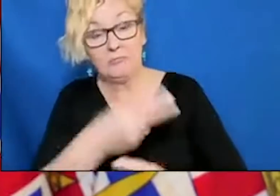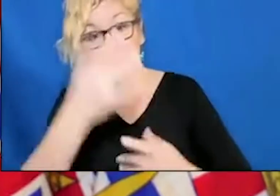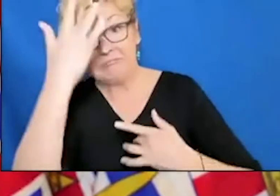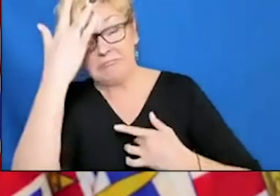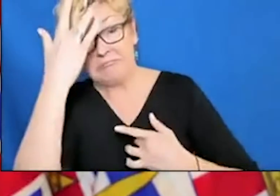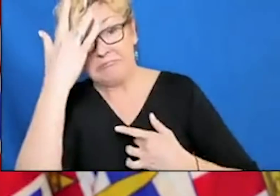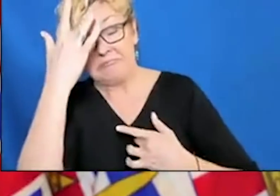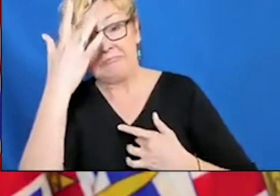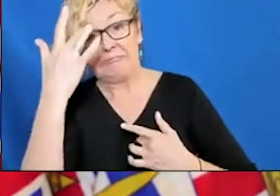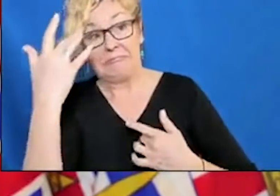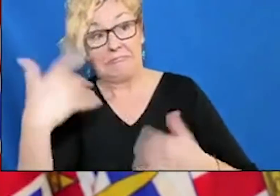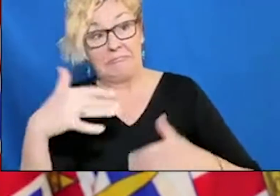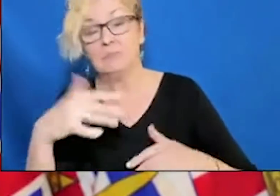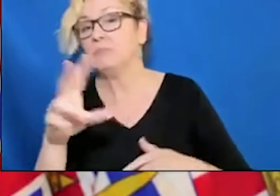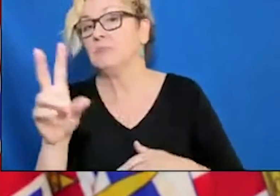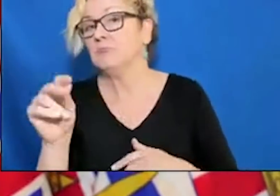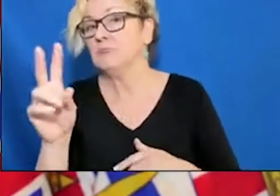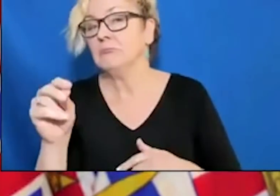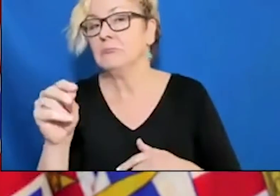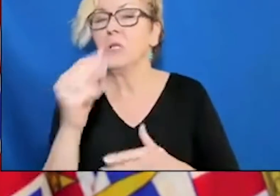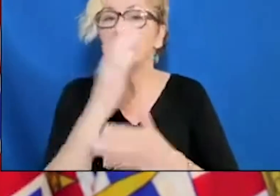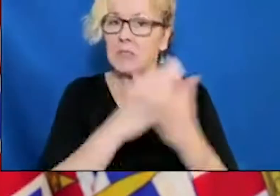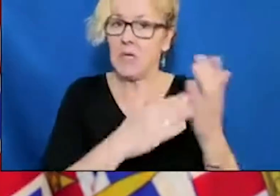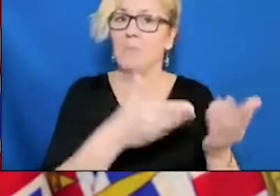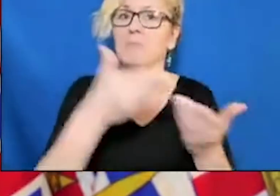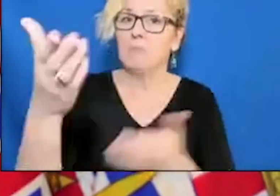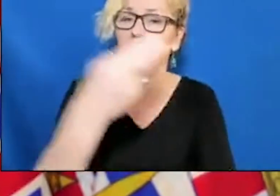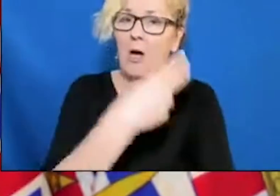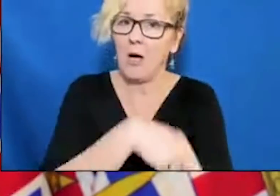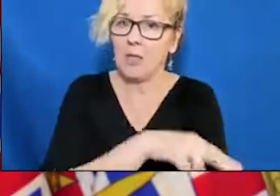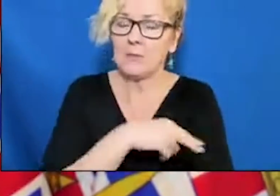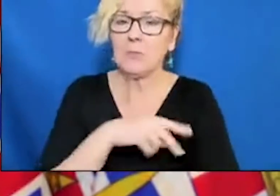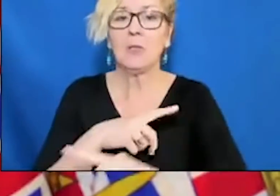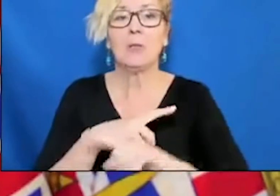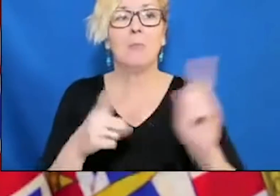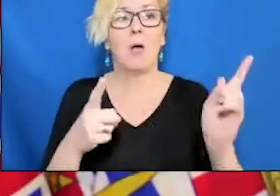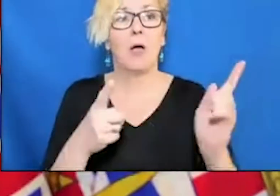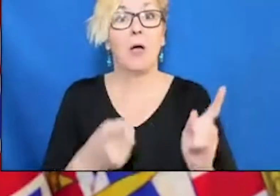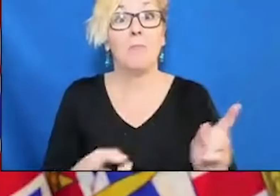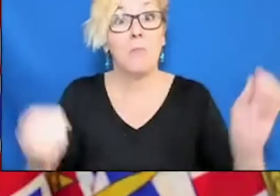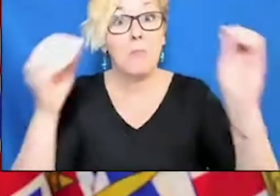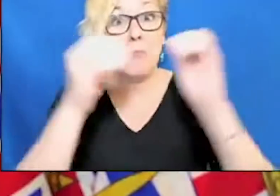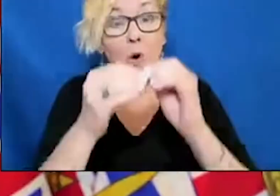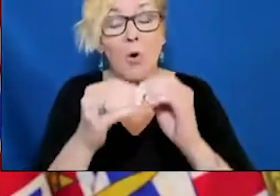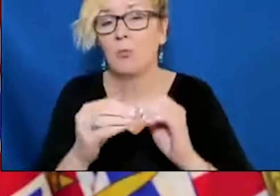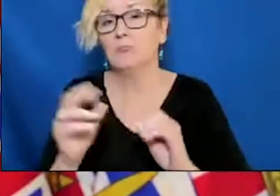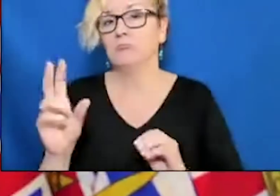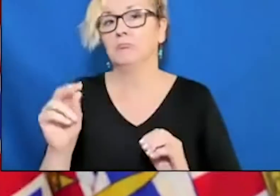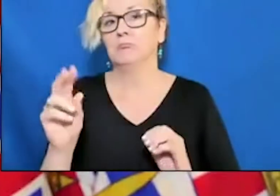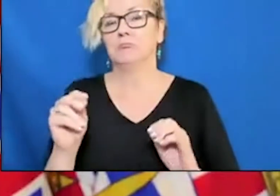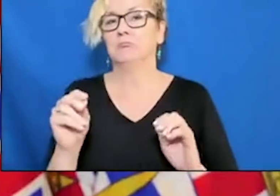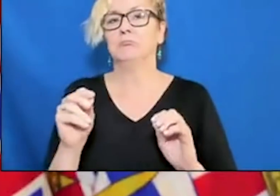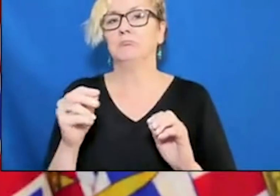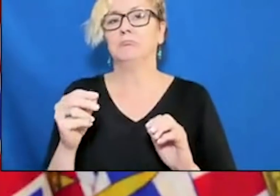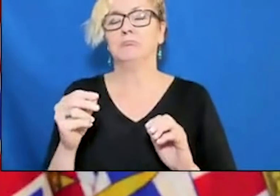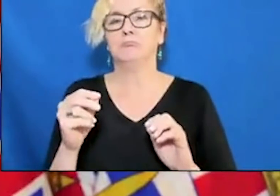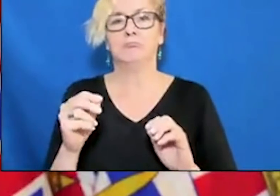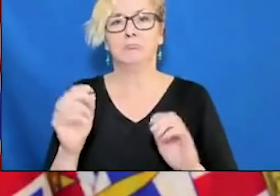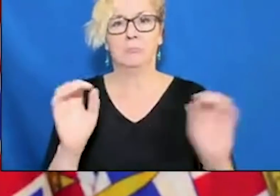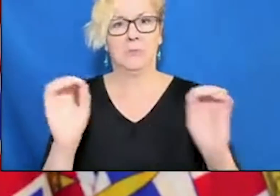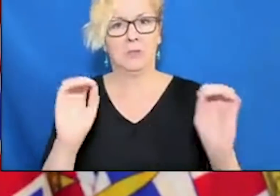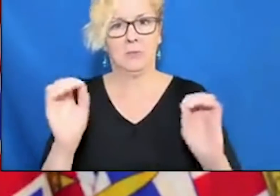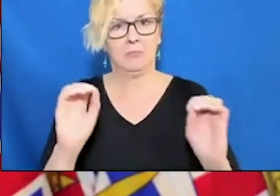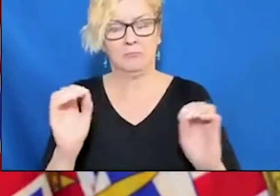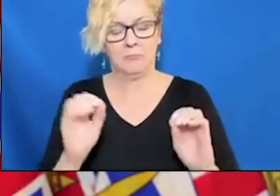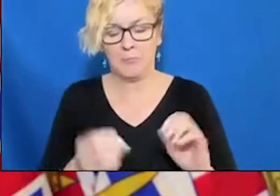seen an increase in deaths either. As you know, this has been a week of ramping up of our